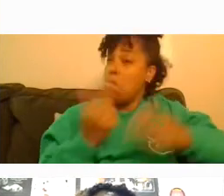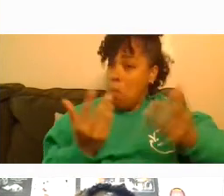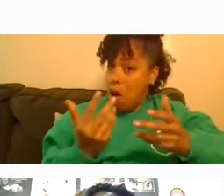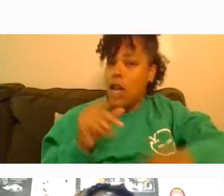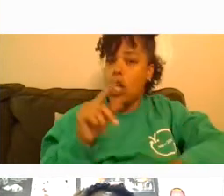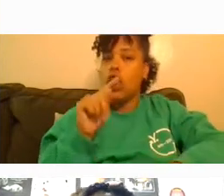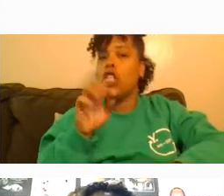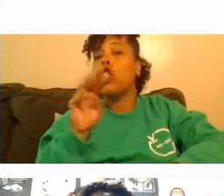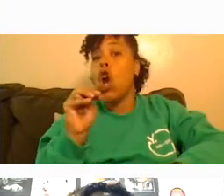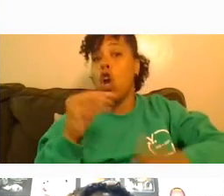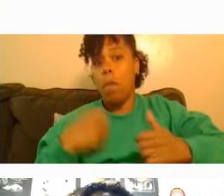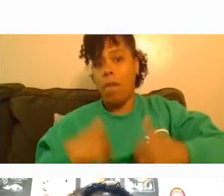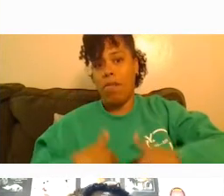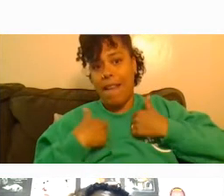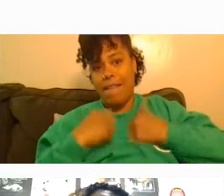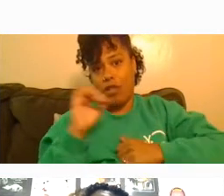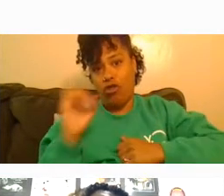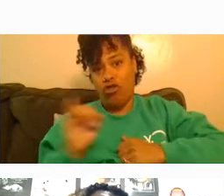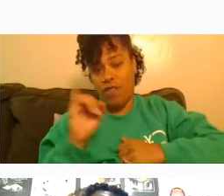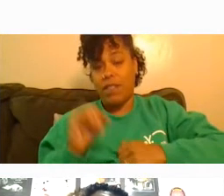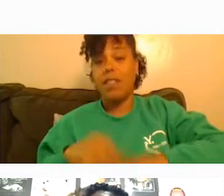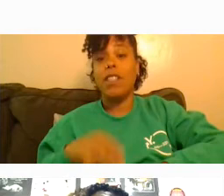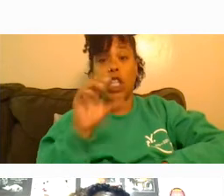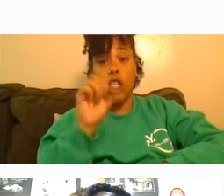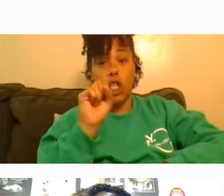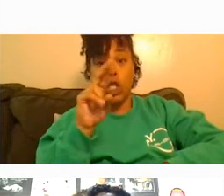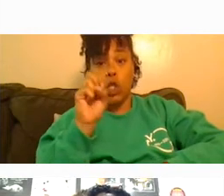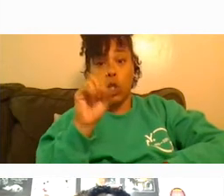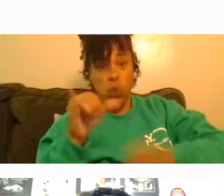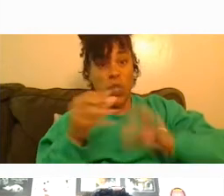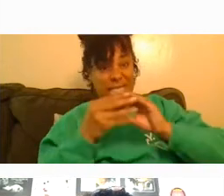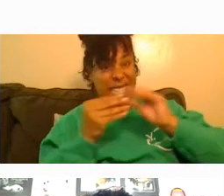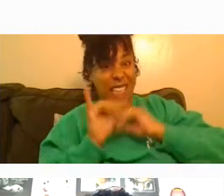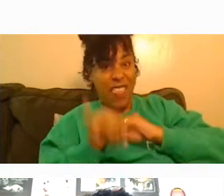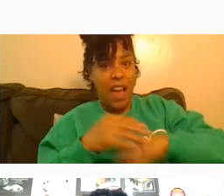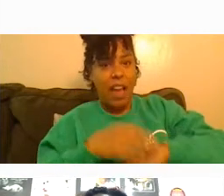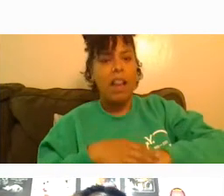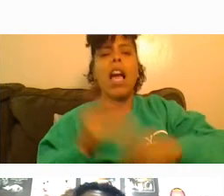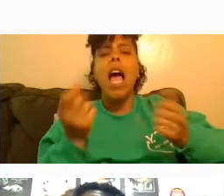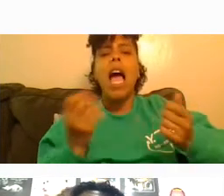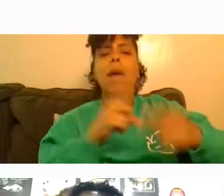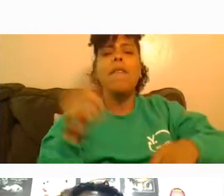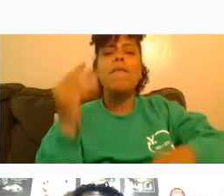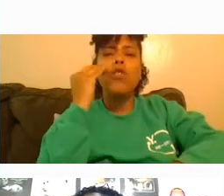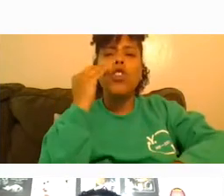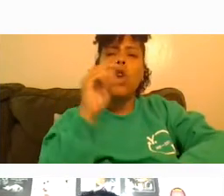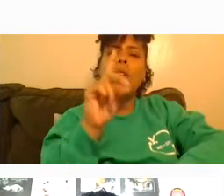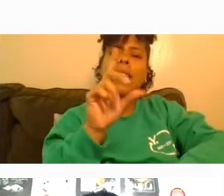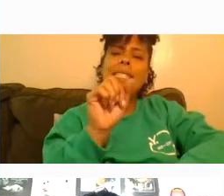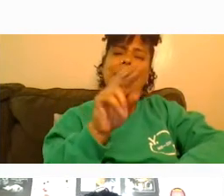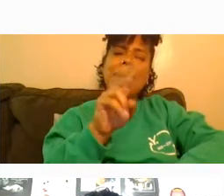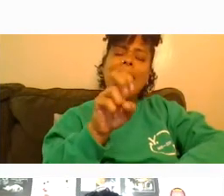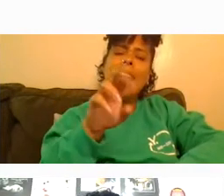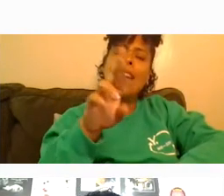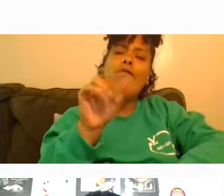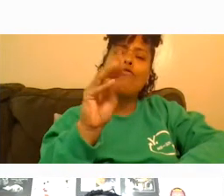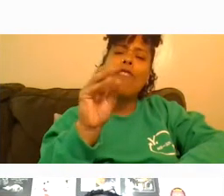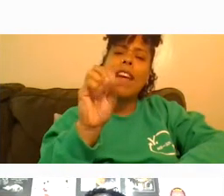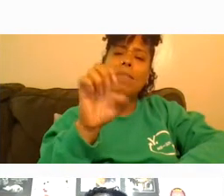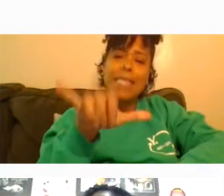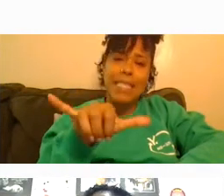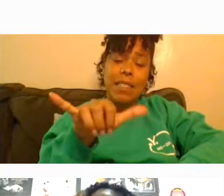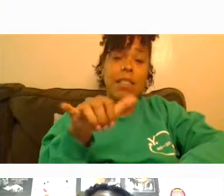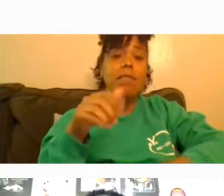that, and I'm glad she did. How many of y'all know Dave Ramsey? Dave Ramsey also agrees with that.